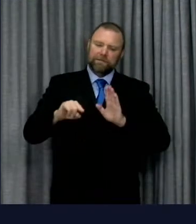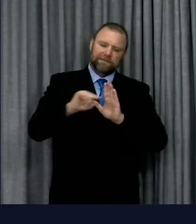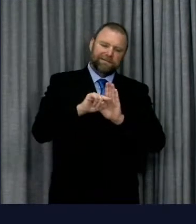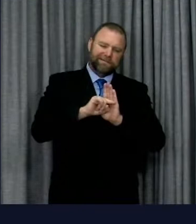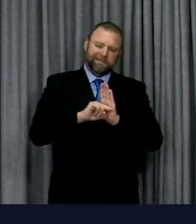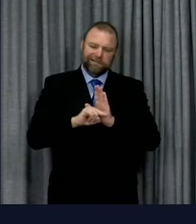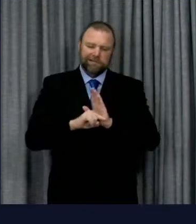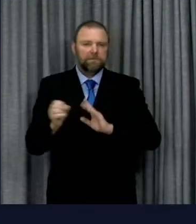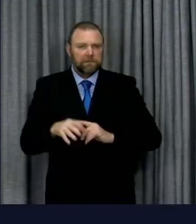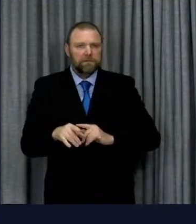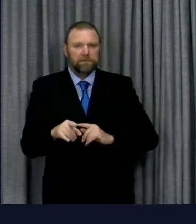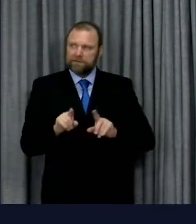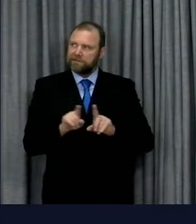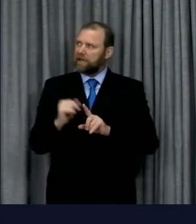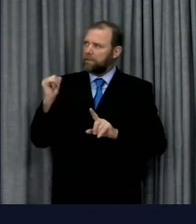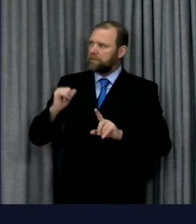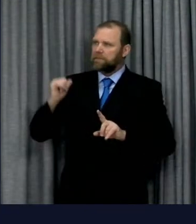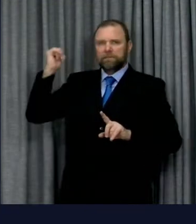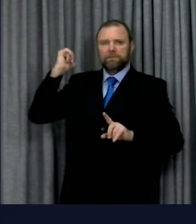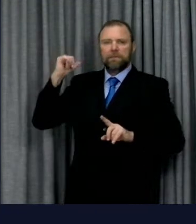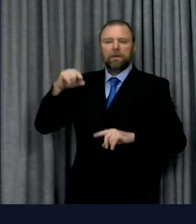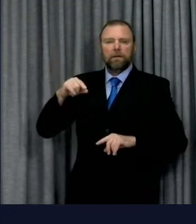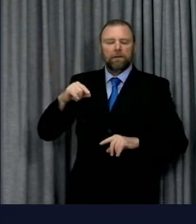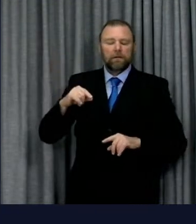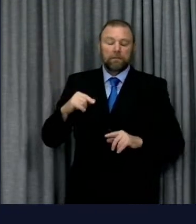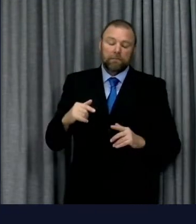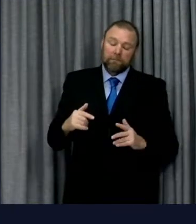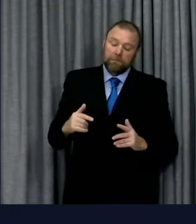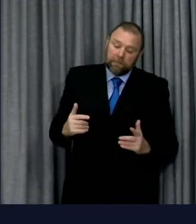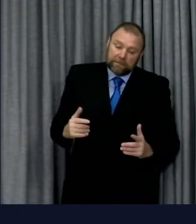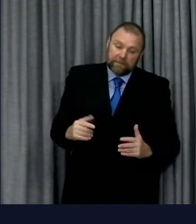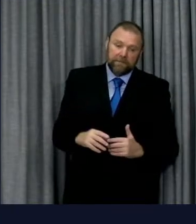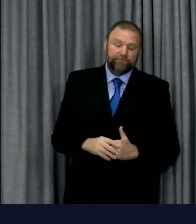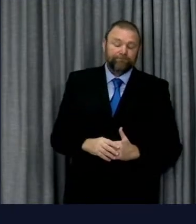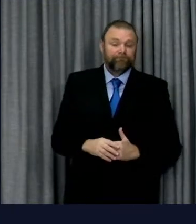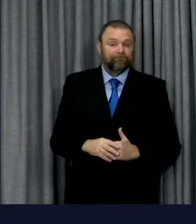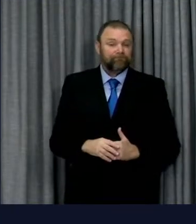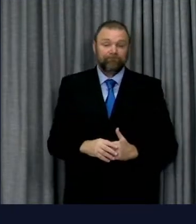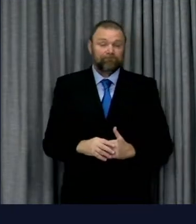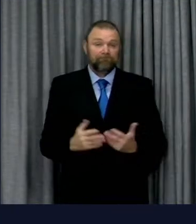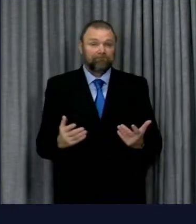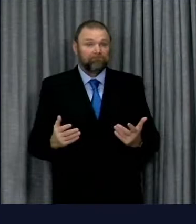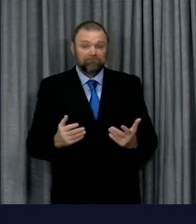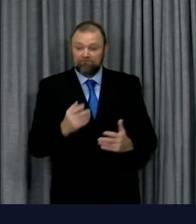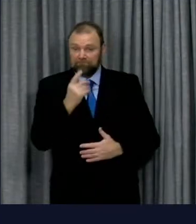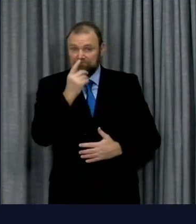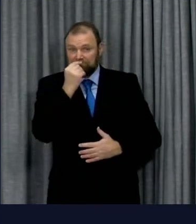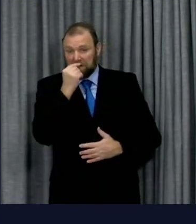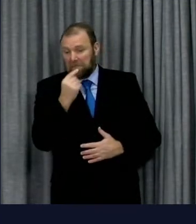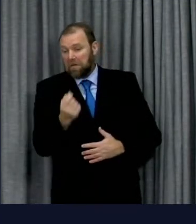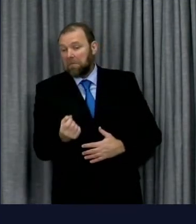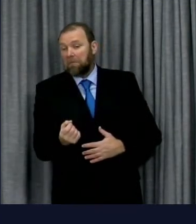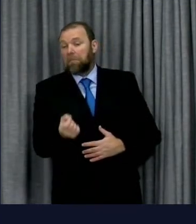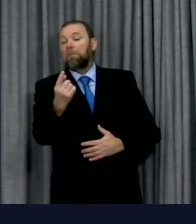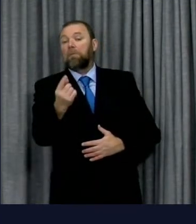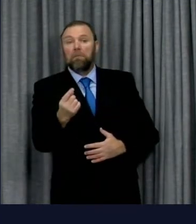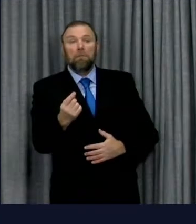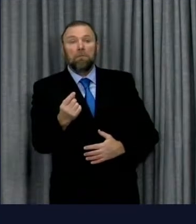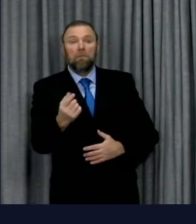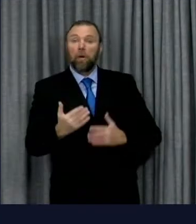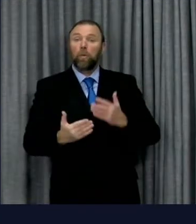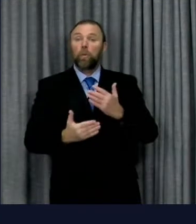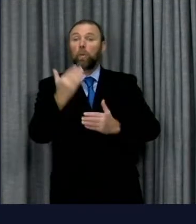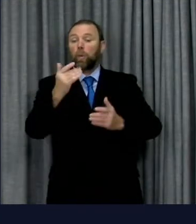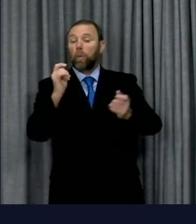2 winters. But the possibility that further unexpected surprises, new variants